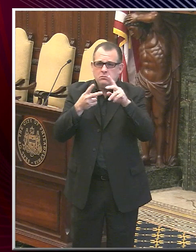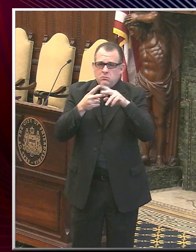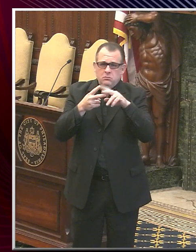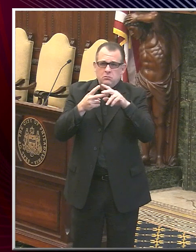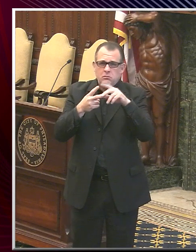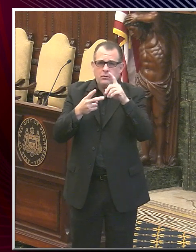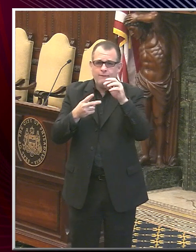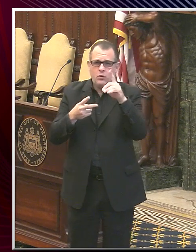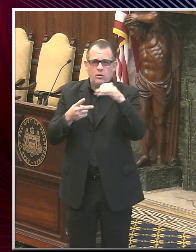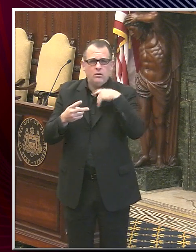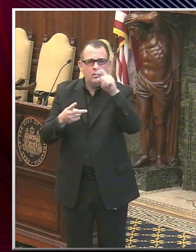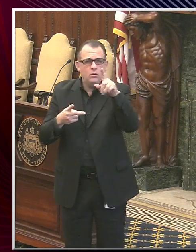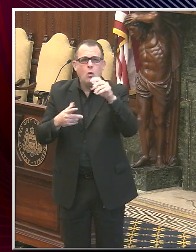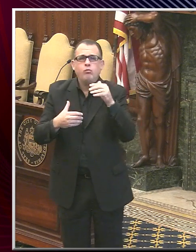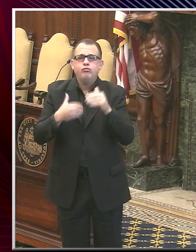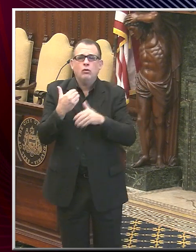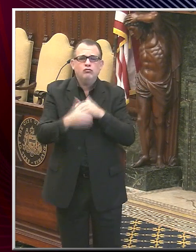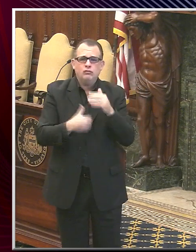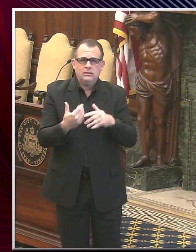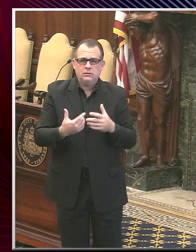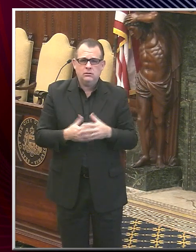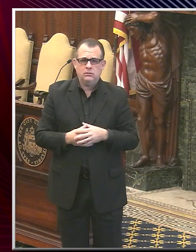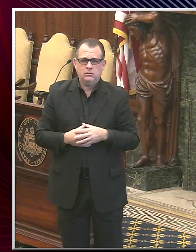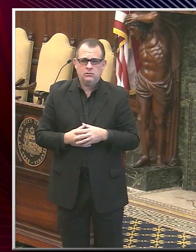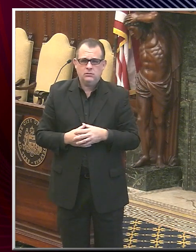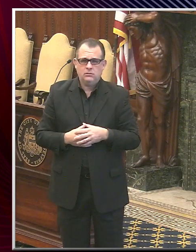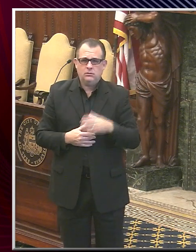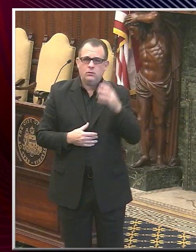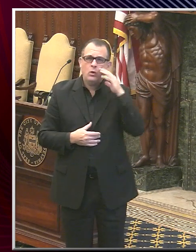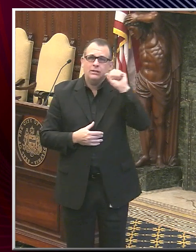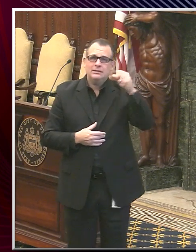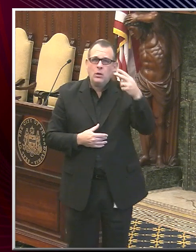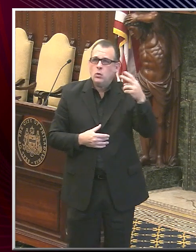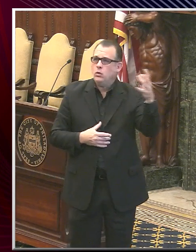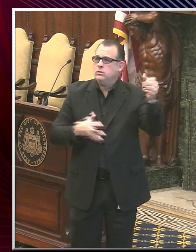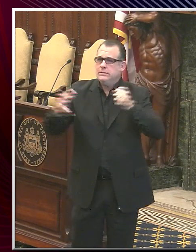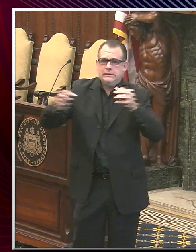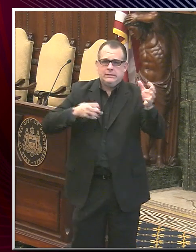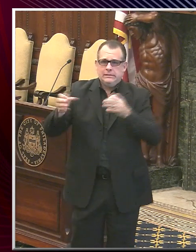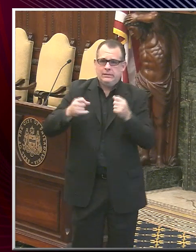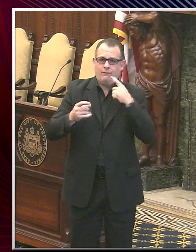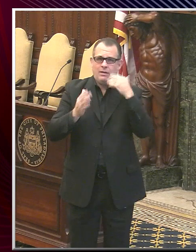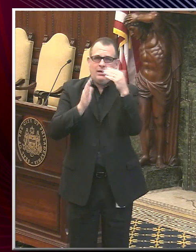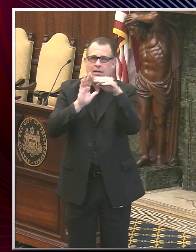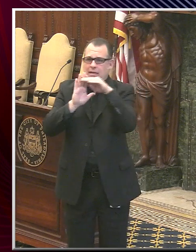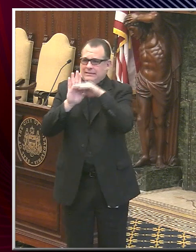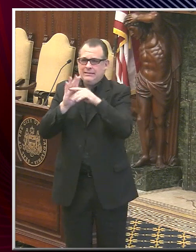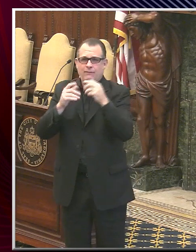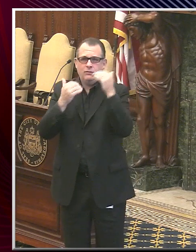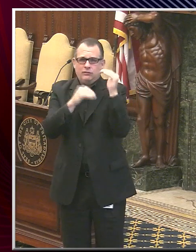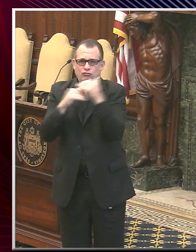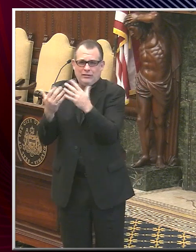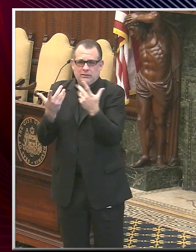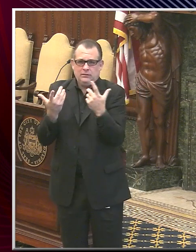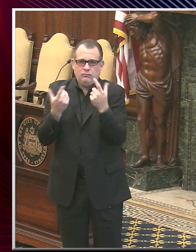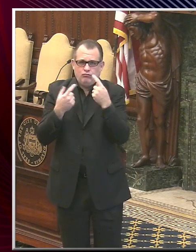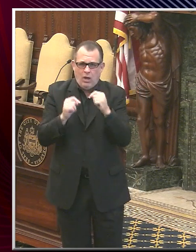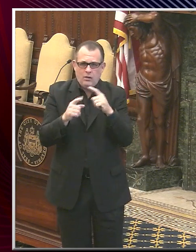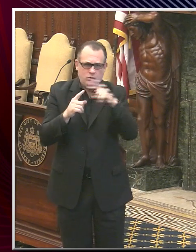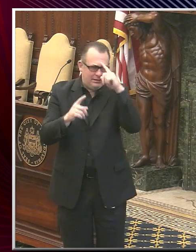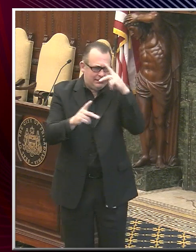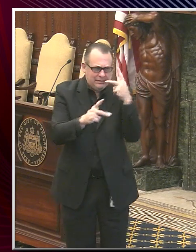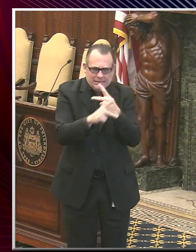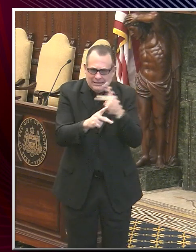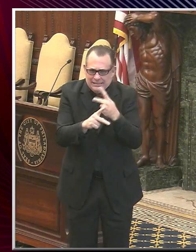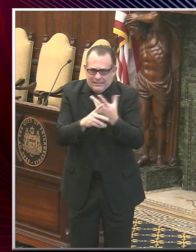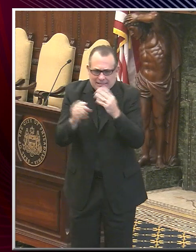process to pulling stakeholders in to describe the new list of restrictions? I know over the weekend we were all trying to sort of get our hands on